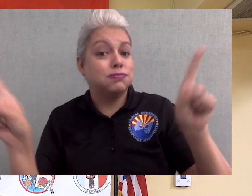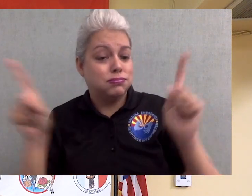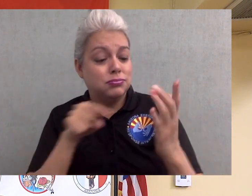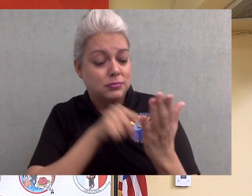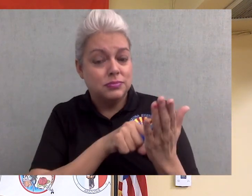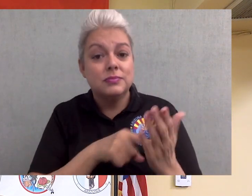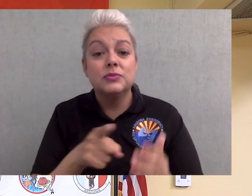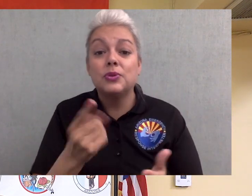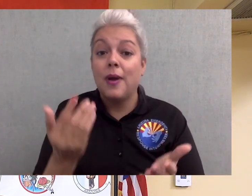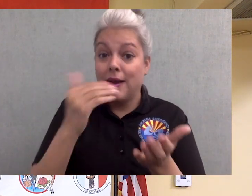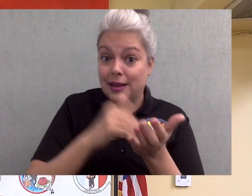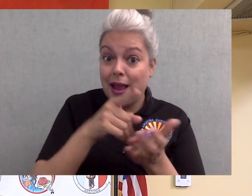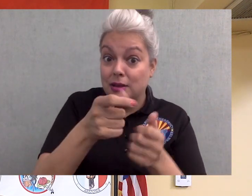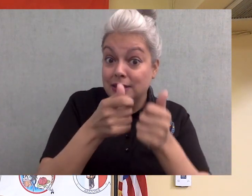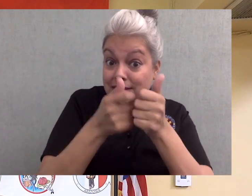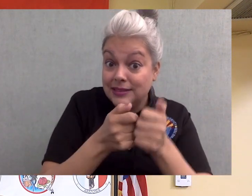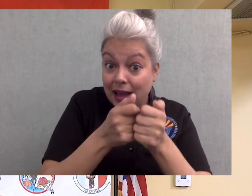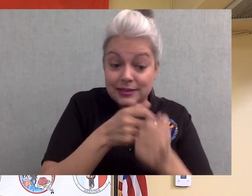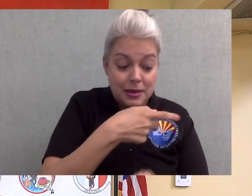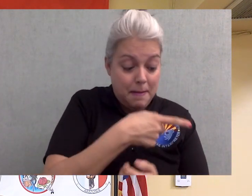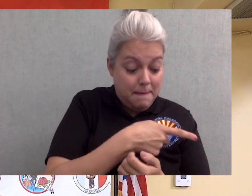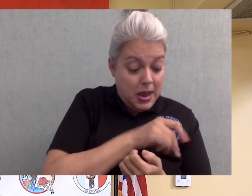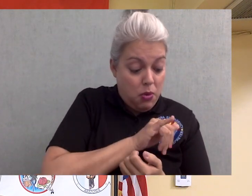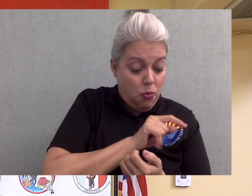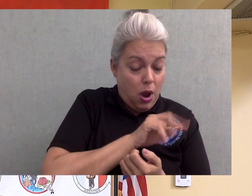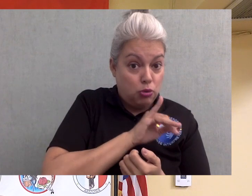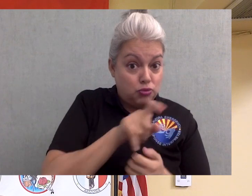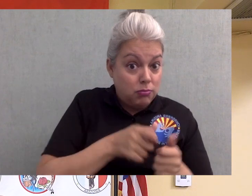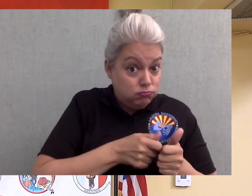Just text PY Tribe to